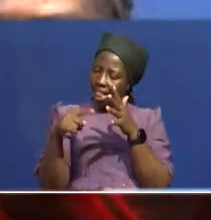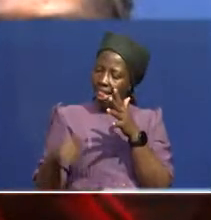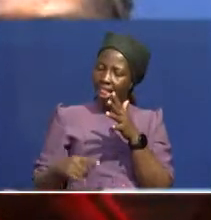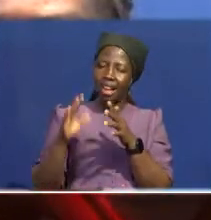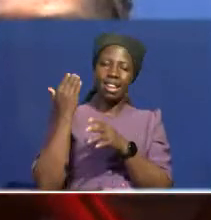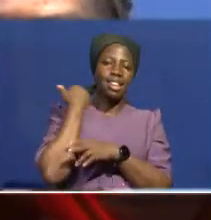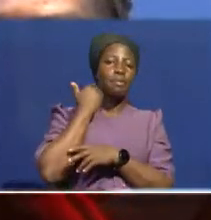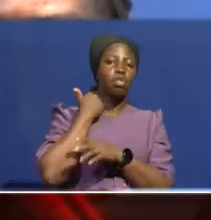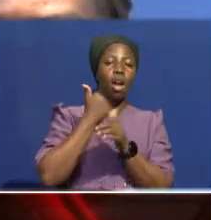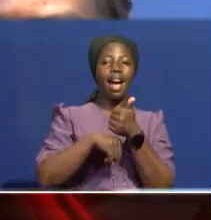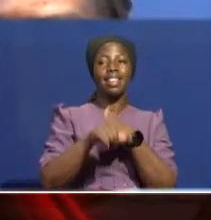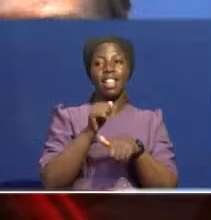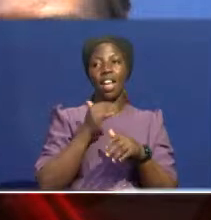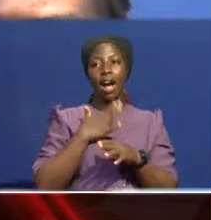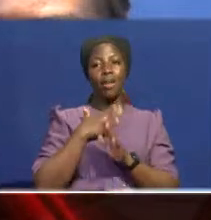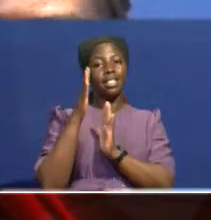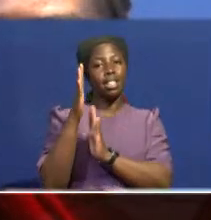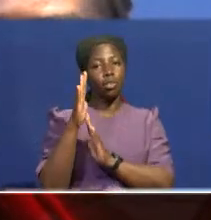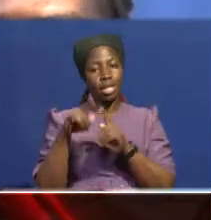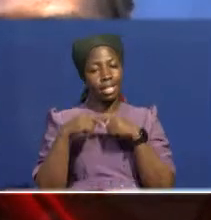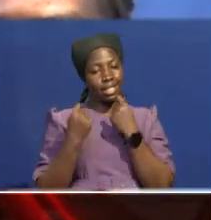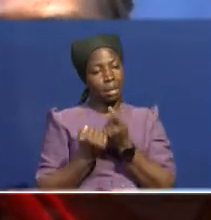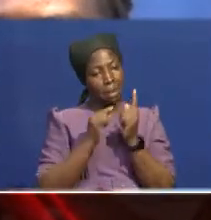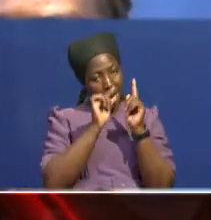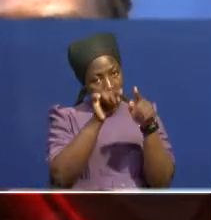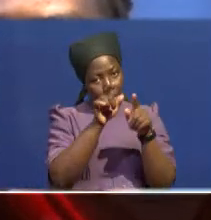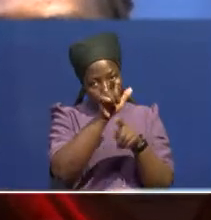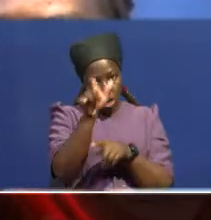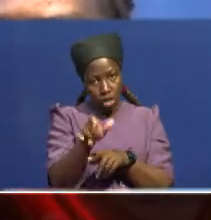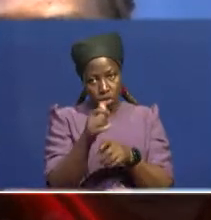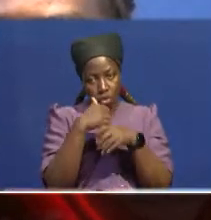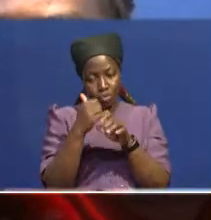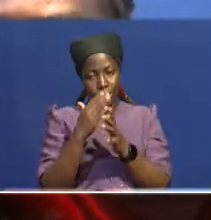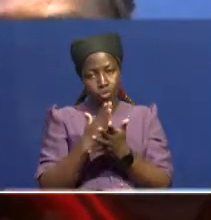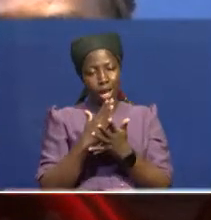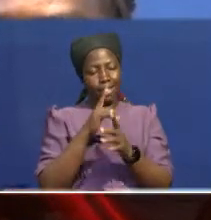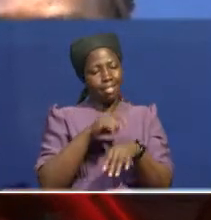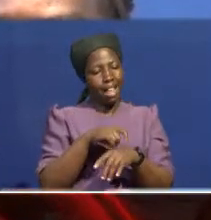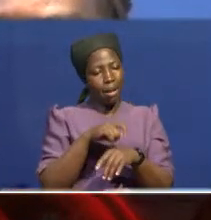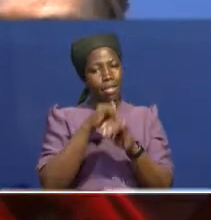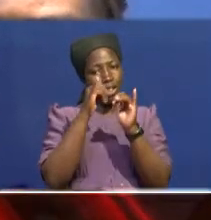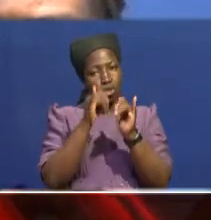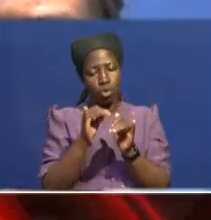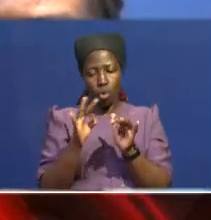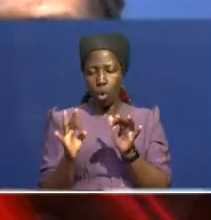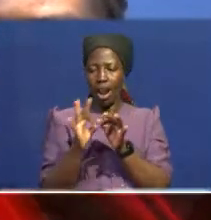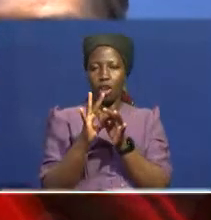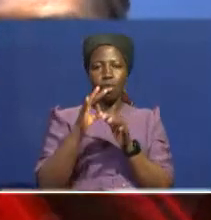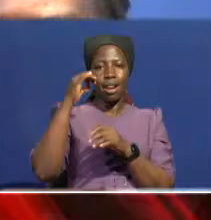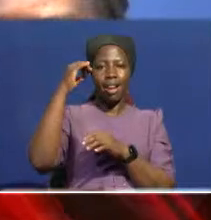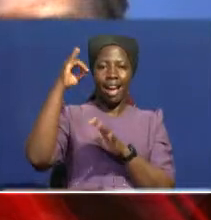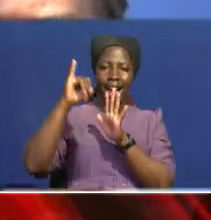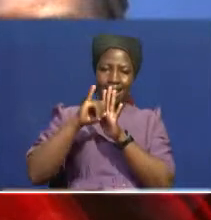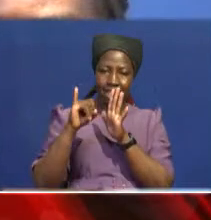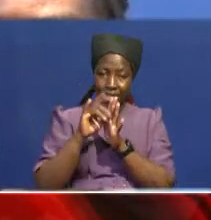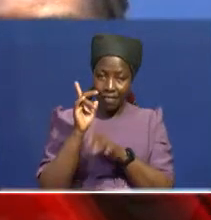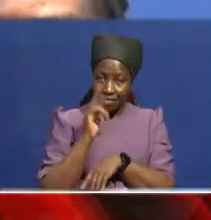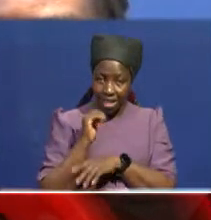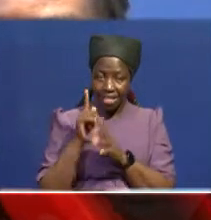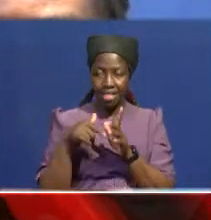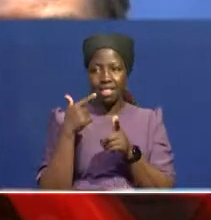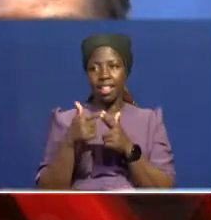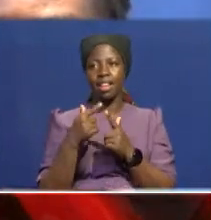Our security teams are moving around the region to ensure that once those particular new connections are identified,